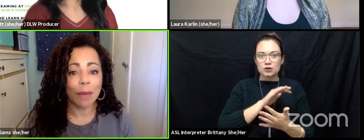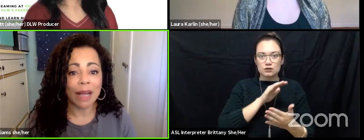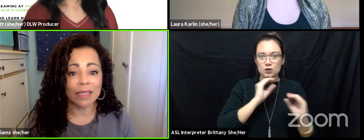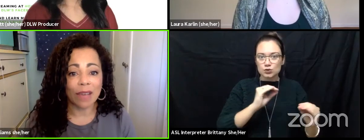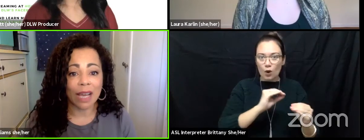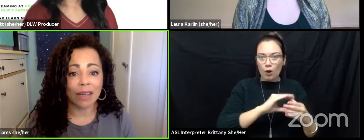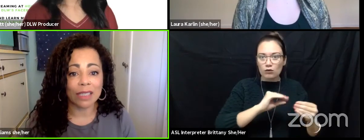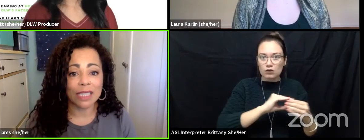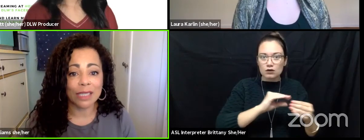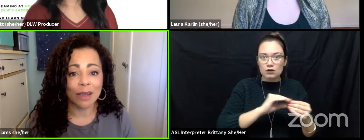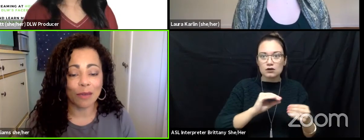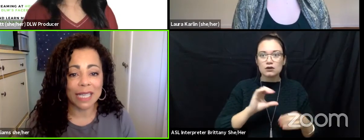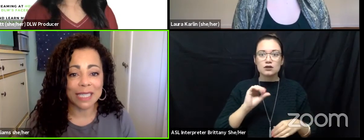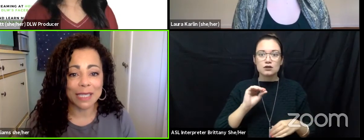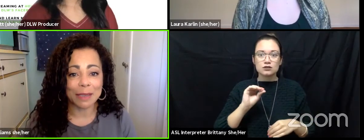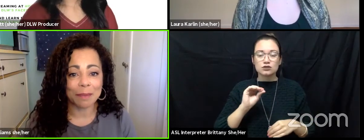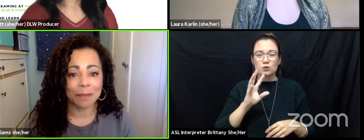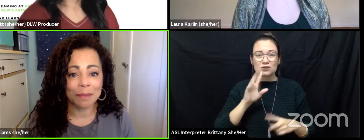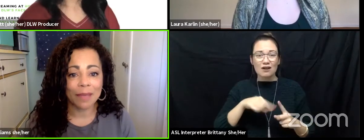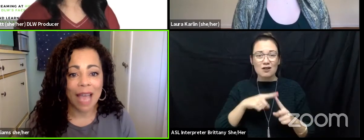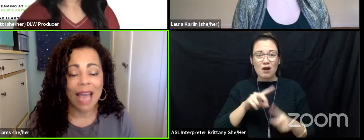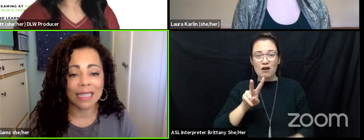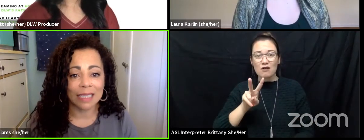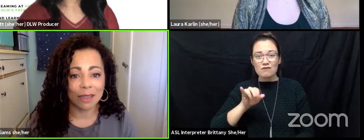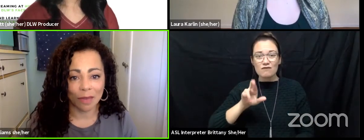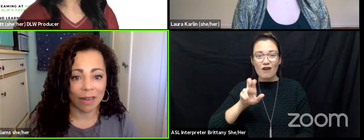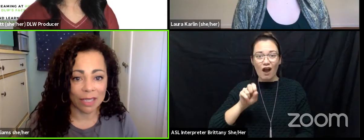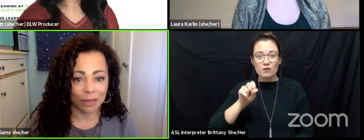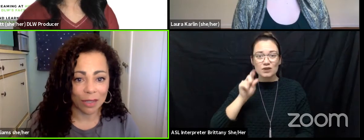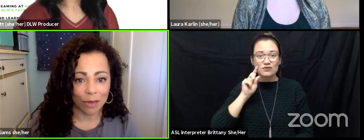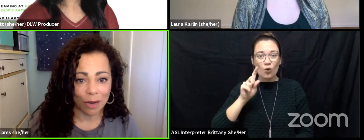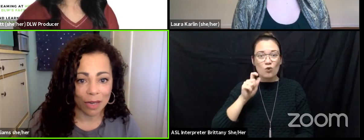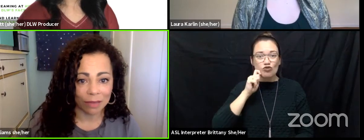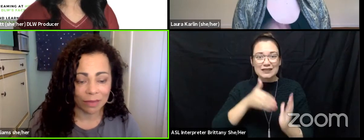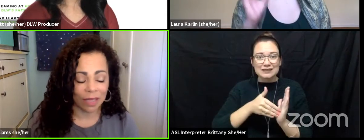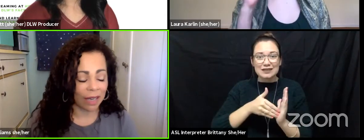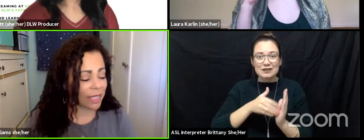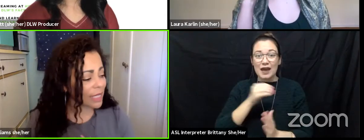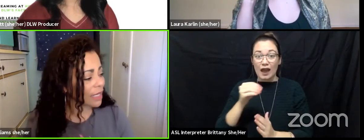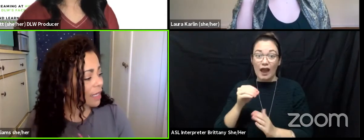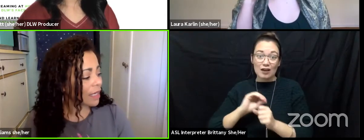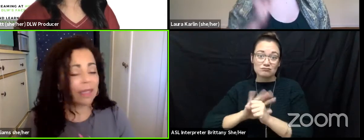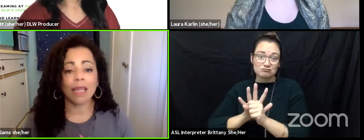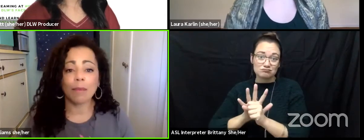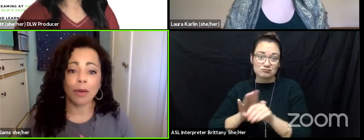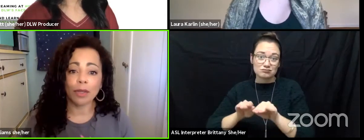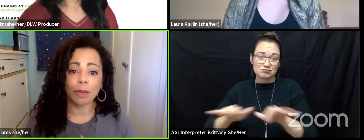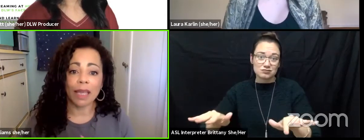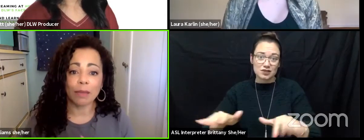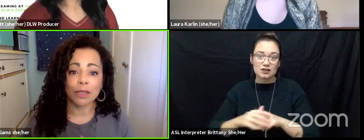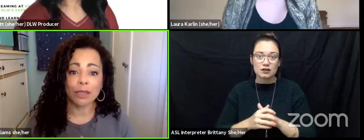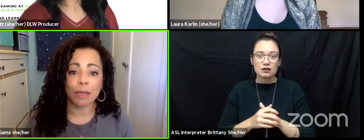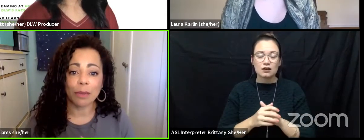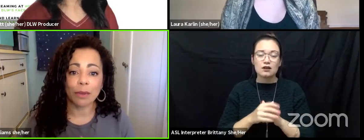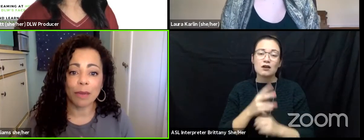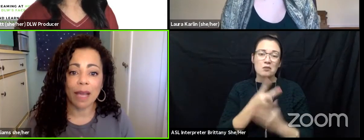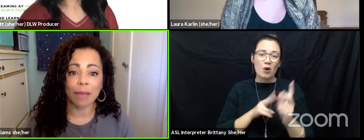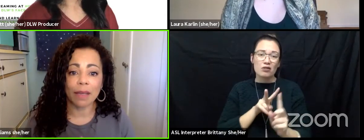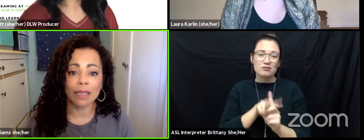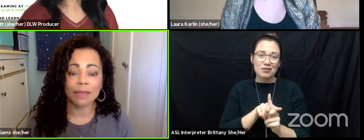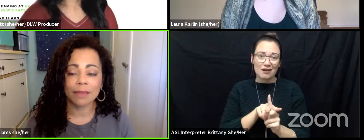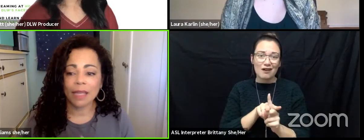talk about this virus of racism and the virus of the coronavirus, they both apply the most to people